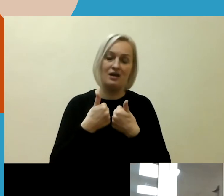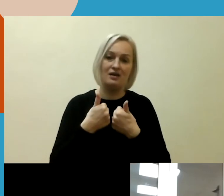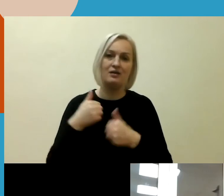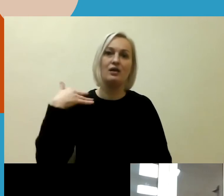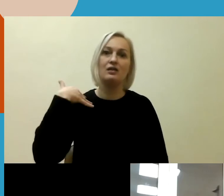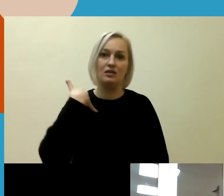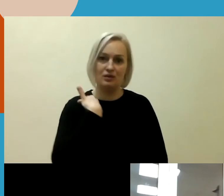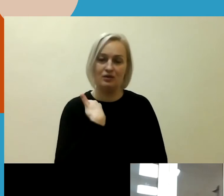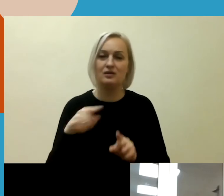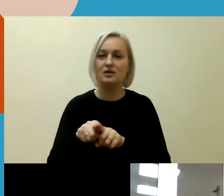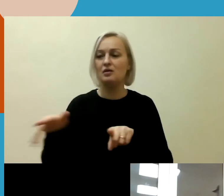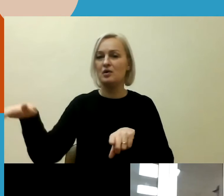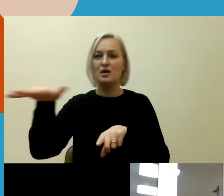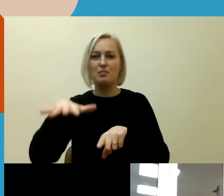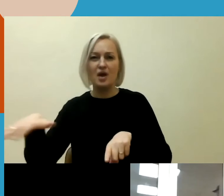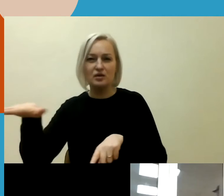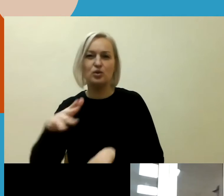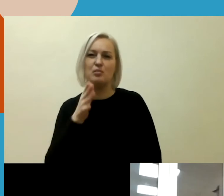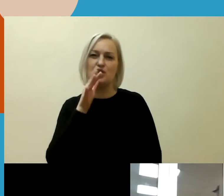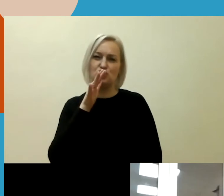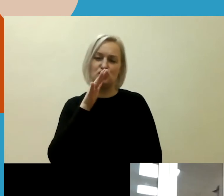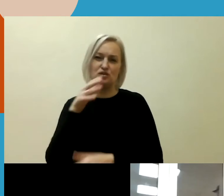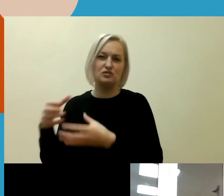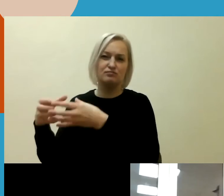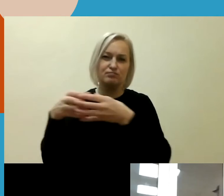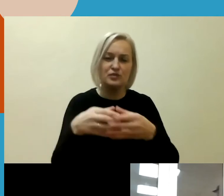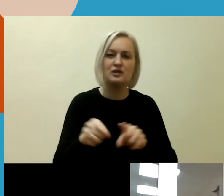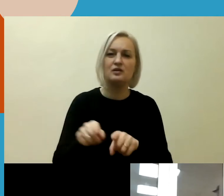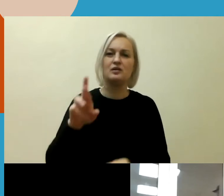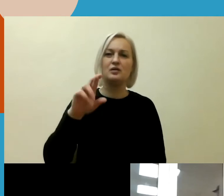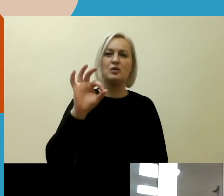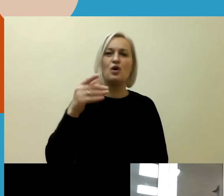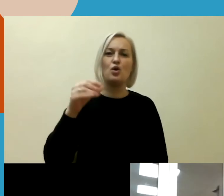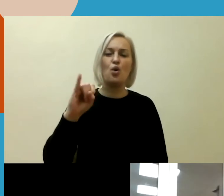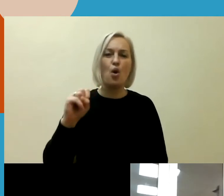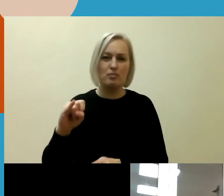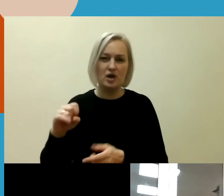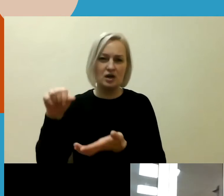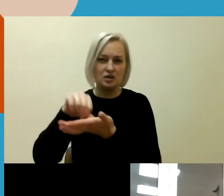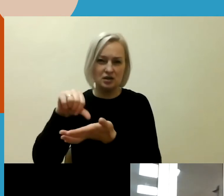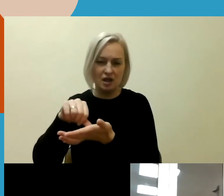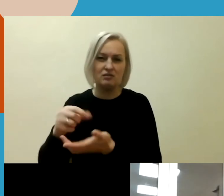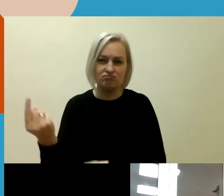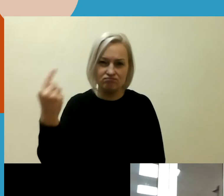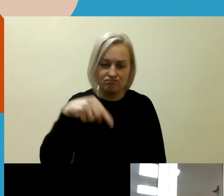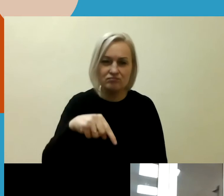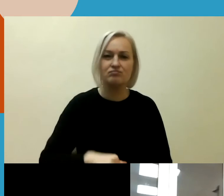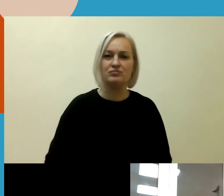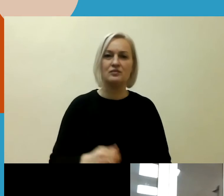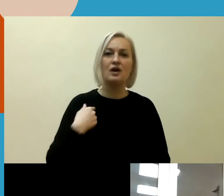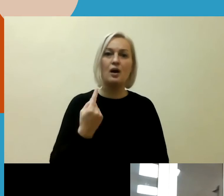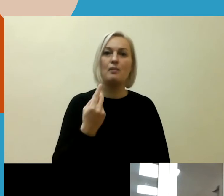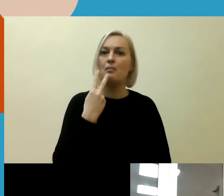surprised, positively surprised, that the Jewish community, Roma community